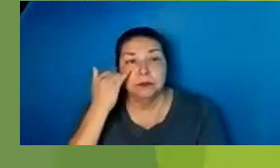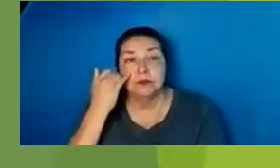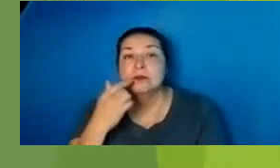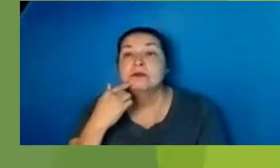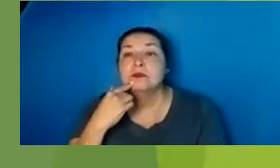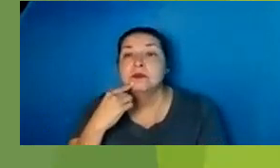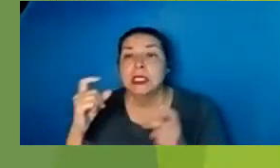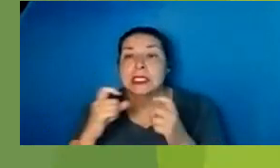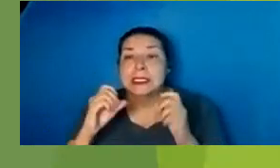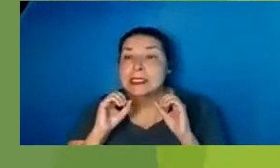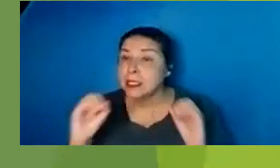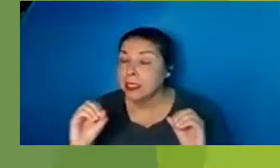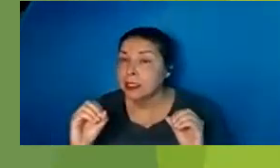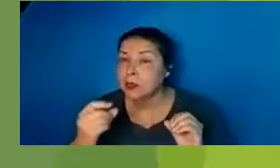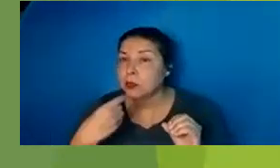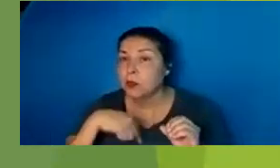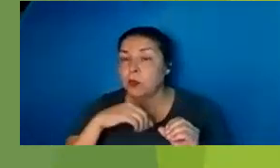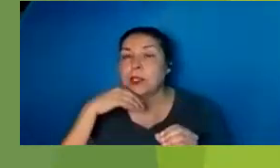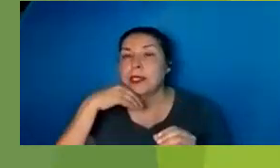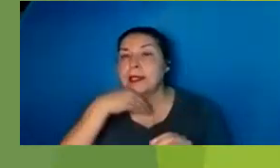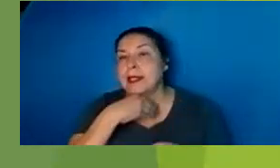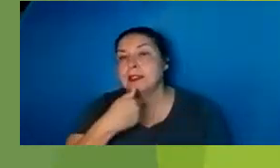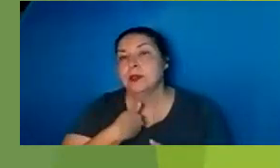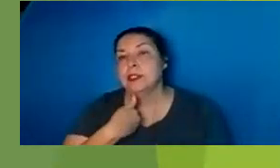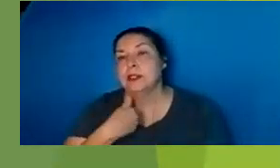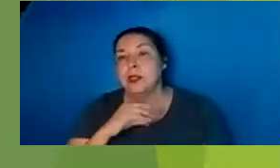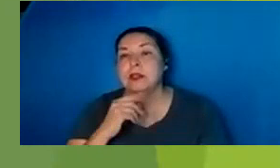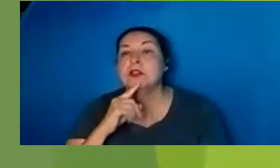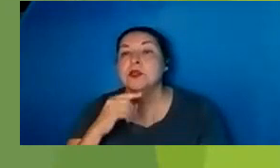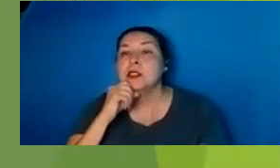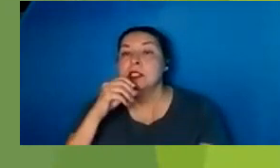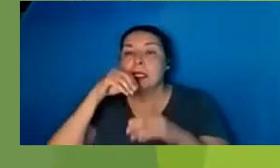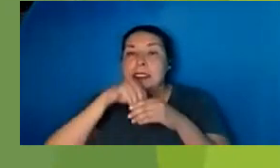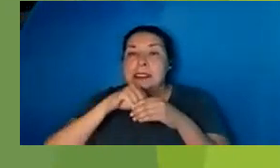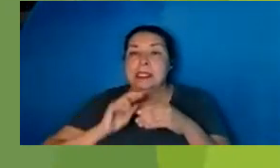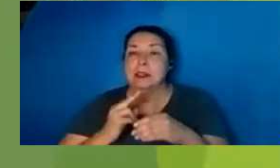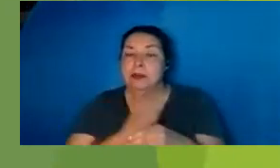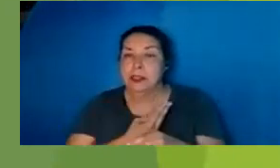we have no sin, we deceive ourselves and the truth is not in us.